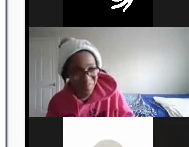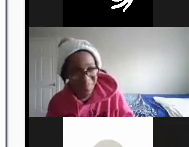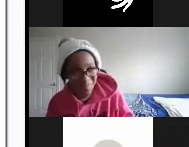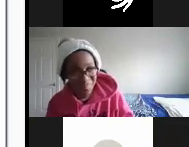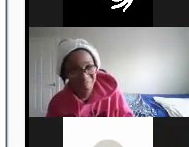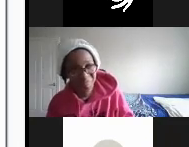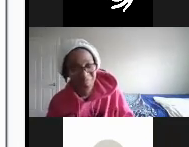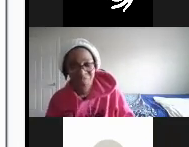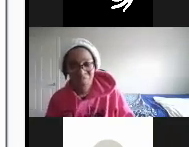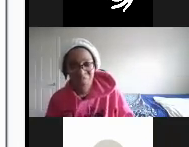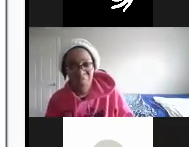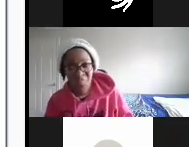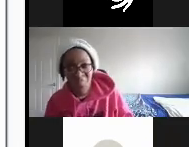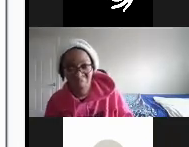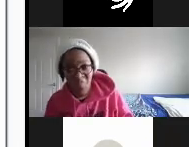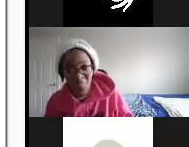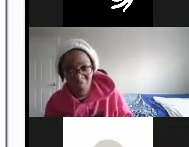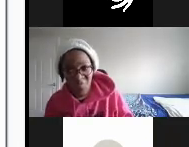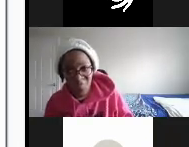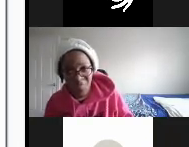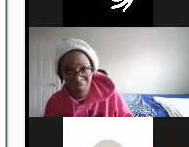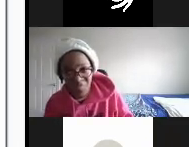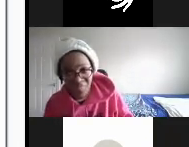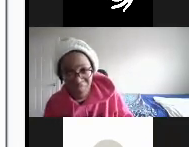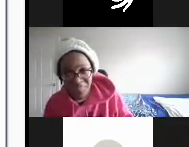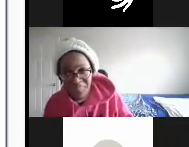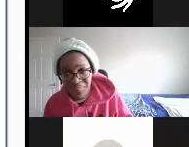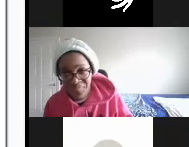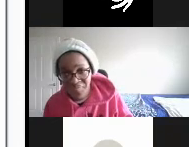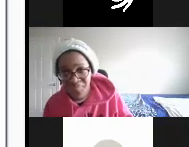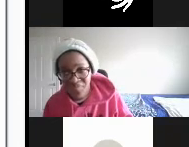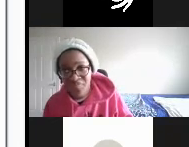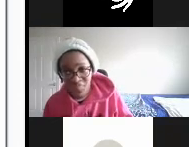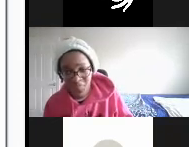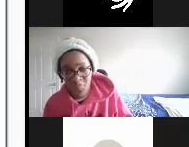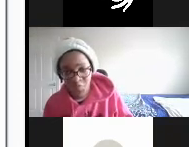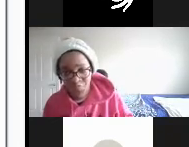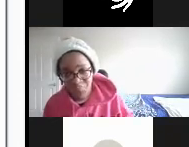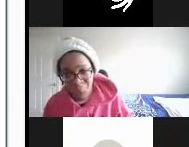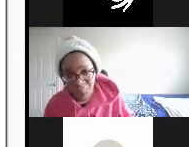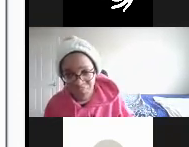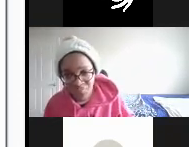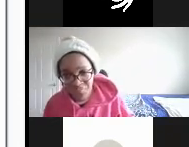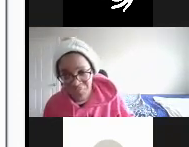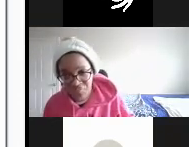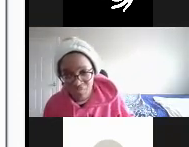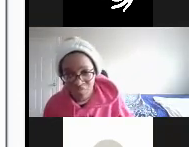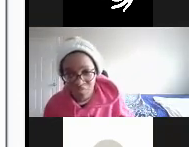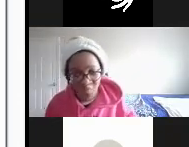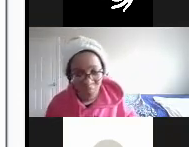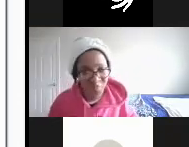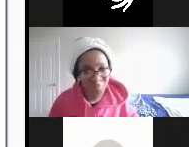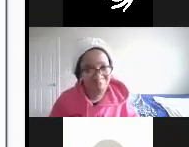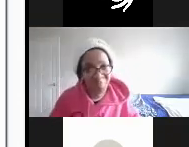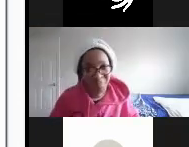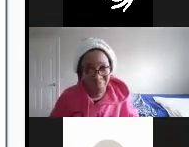up thinking we're doing hope work, but we're really doing hospice work. If you're in your subconscious are trying